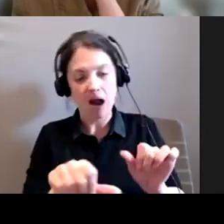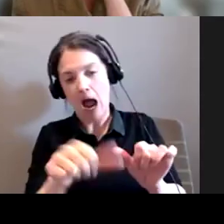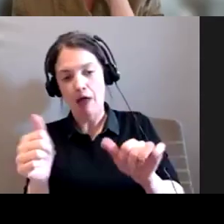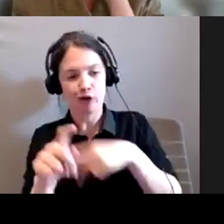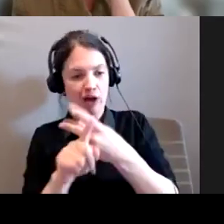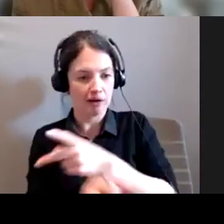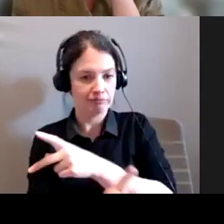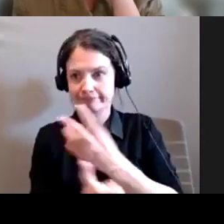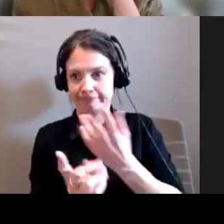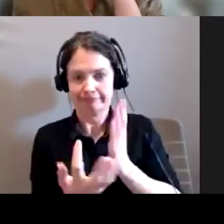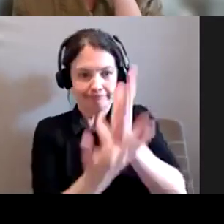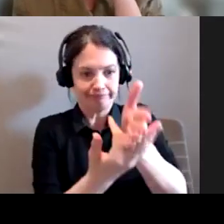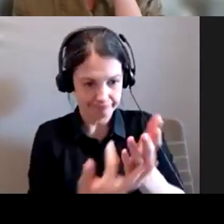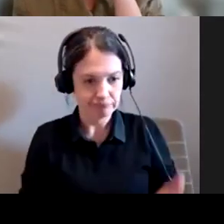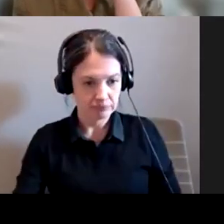intervention.